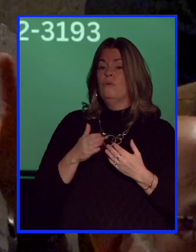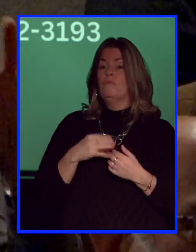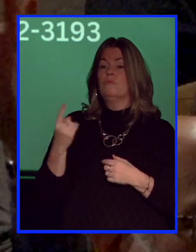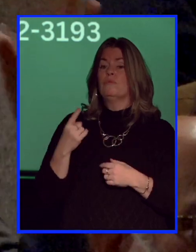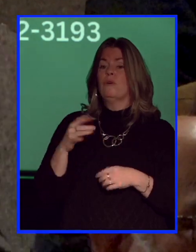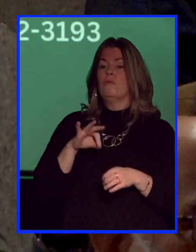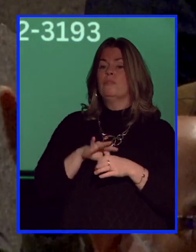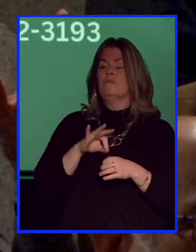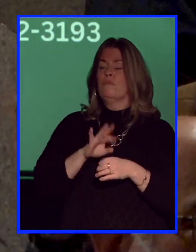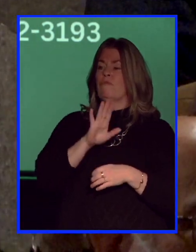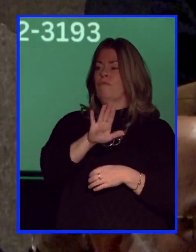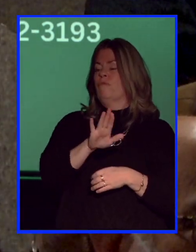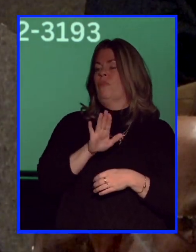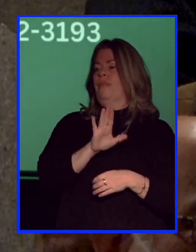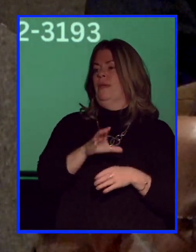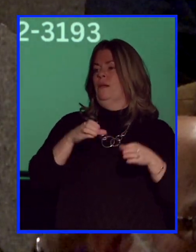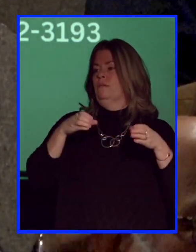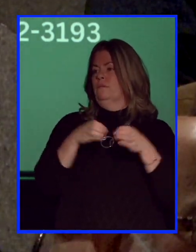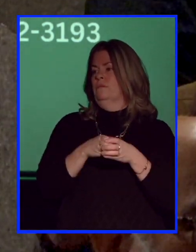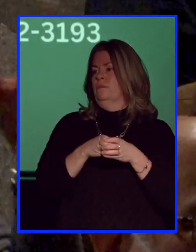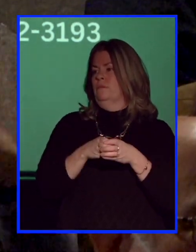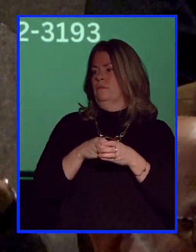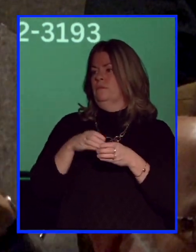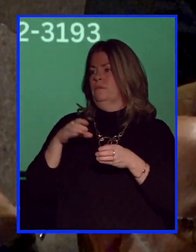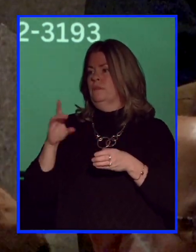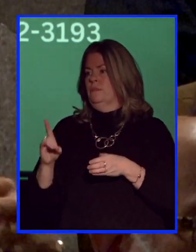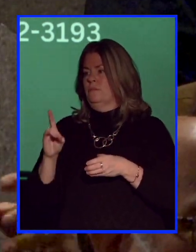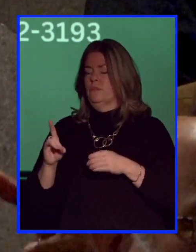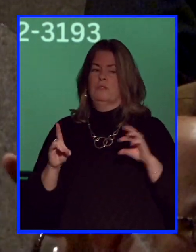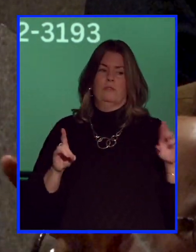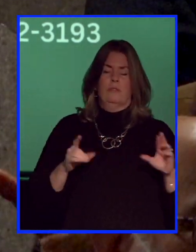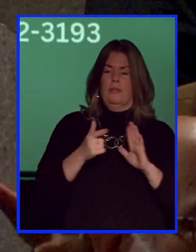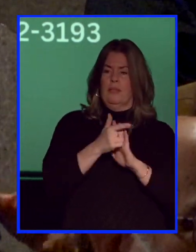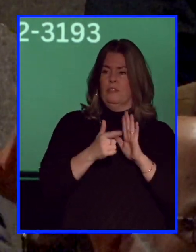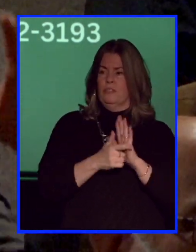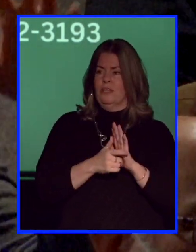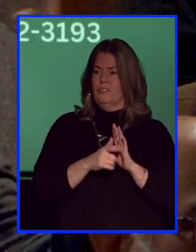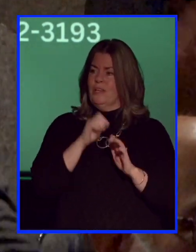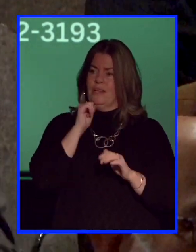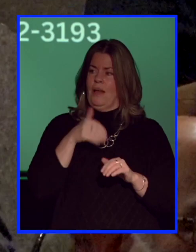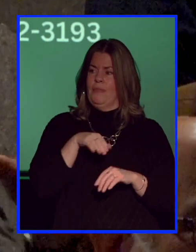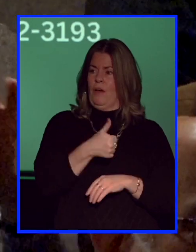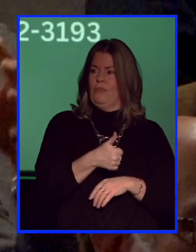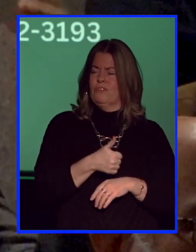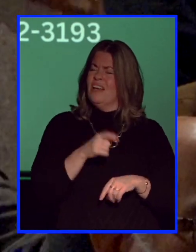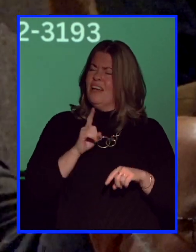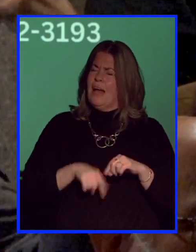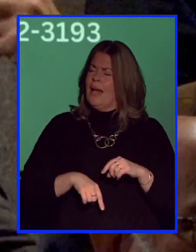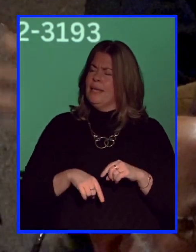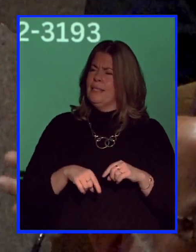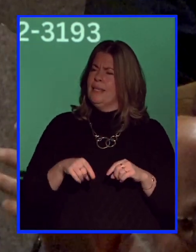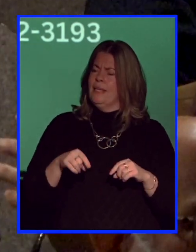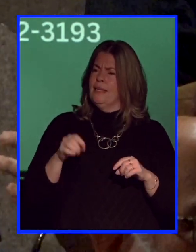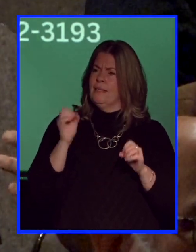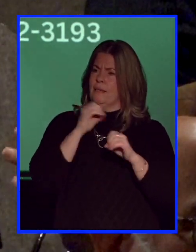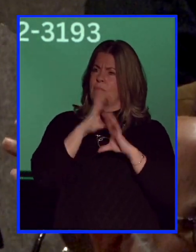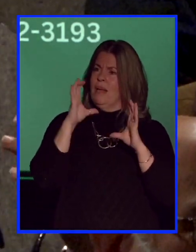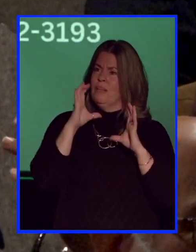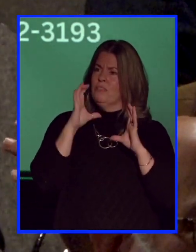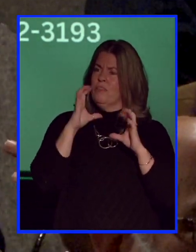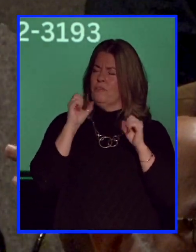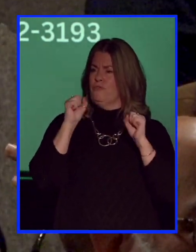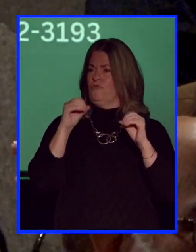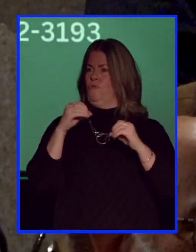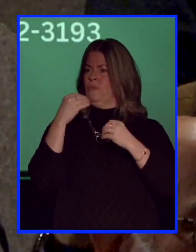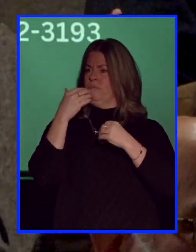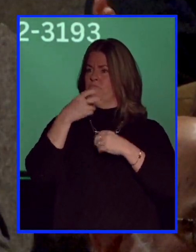vote for their party's legislation and not the other parties. I can't imagine that each group is so monolithic in their thinking that